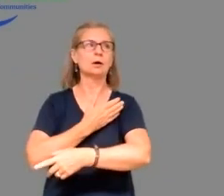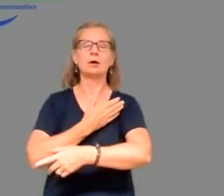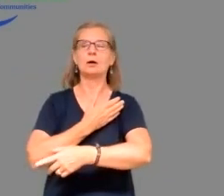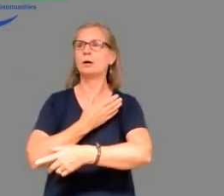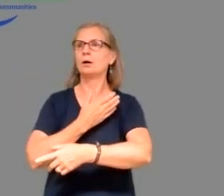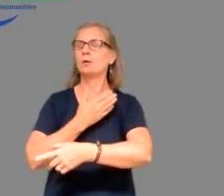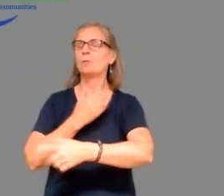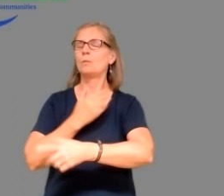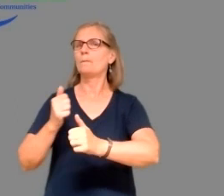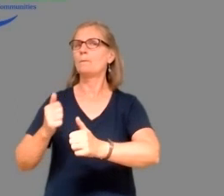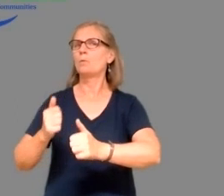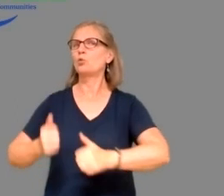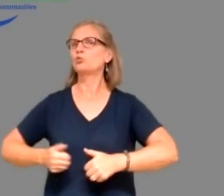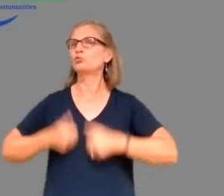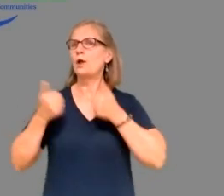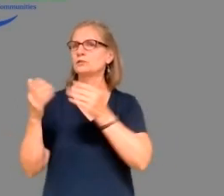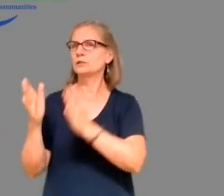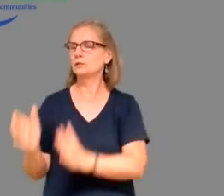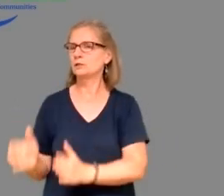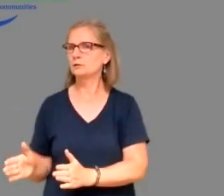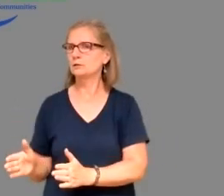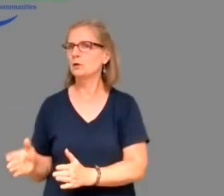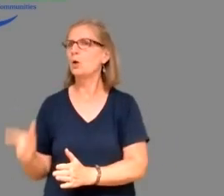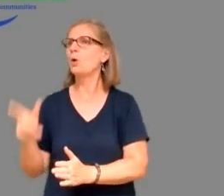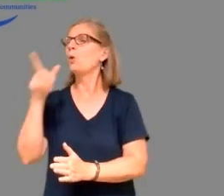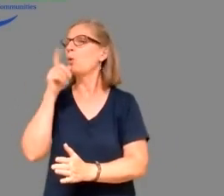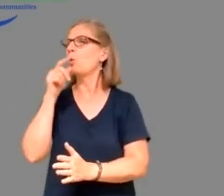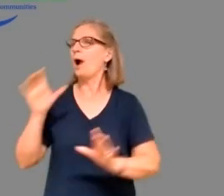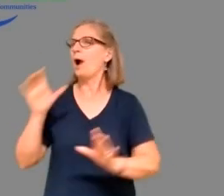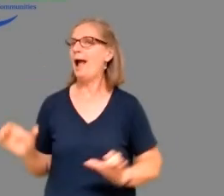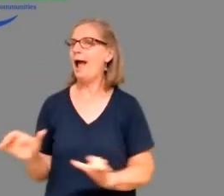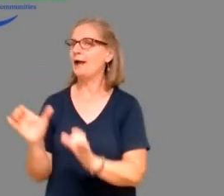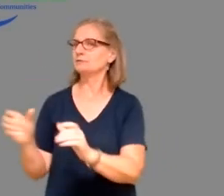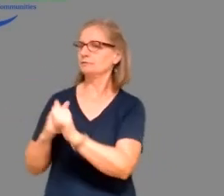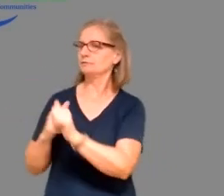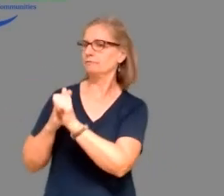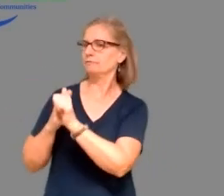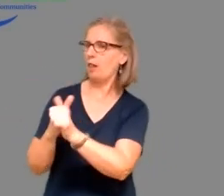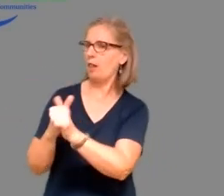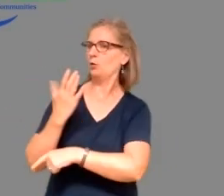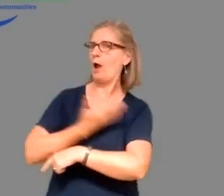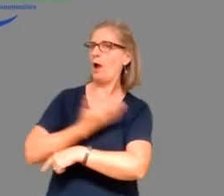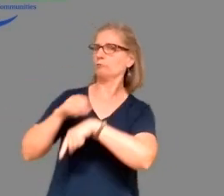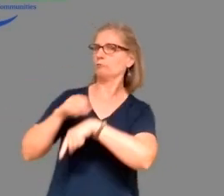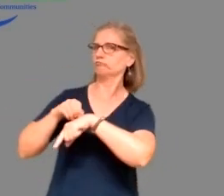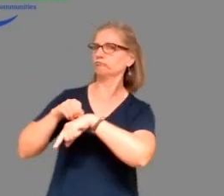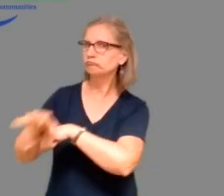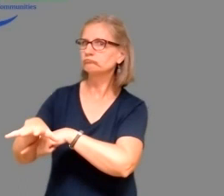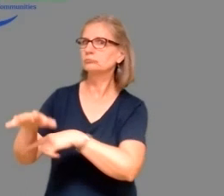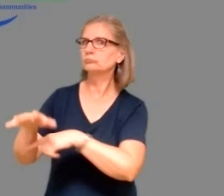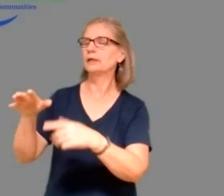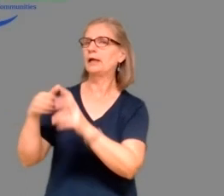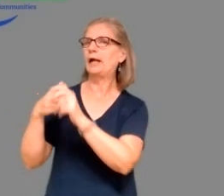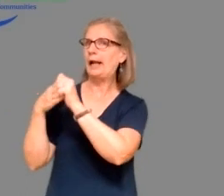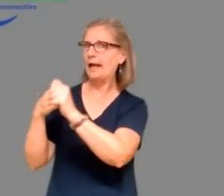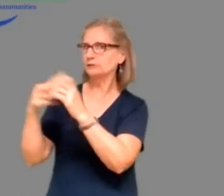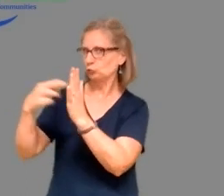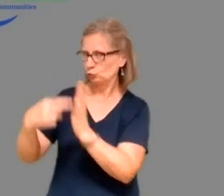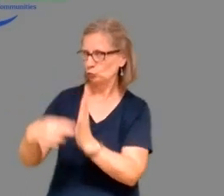actively abiding by our recommended guidance in terms of social distancing